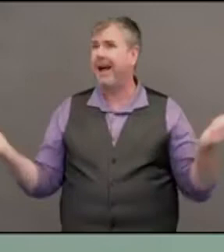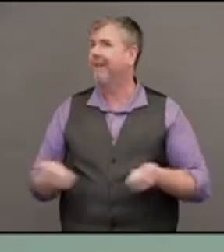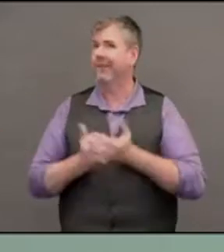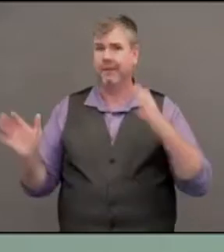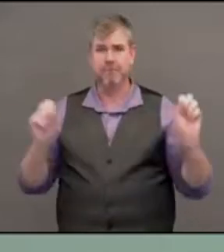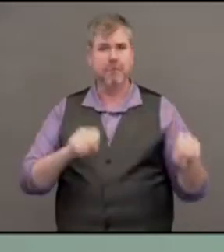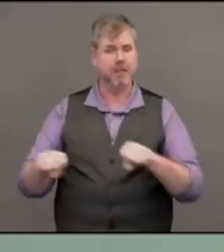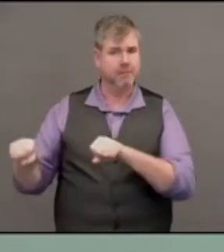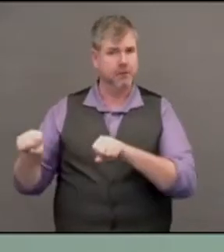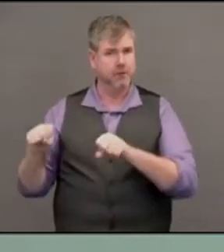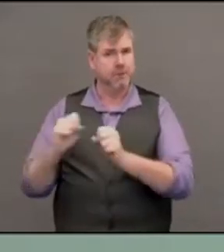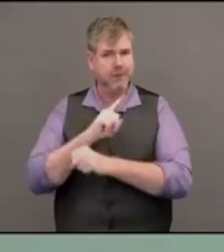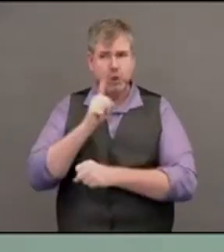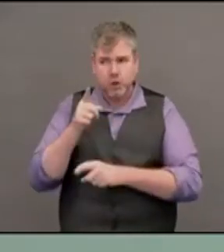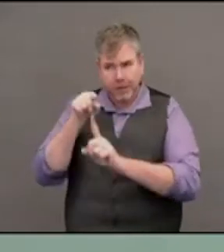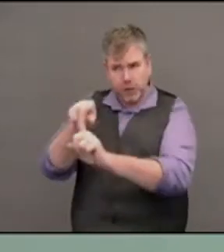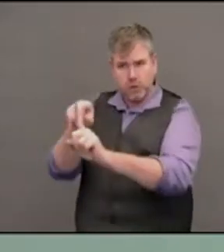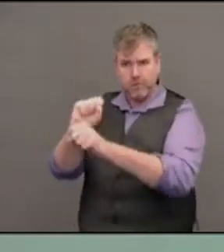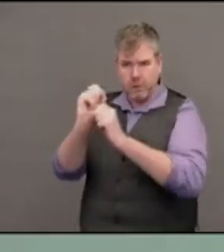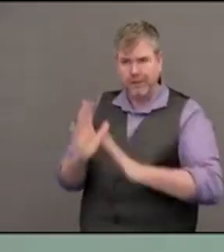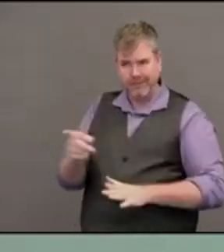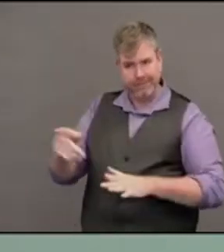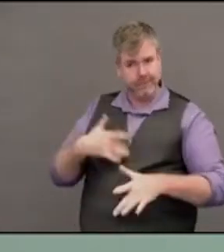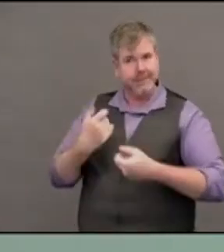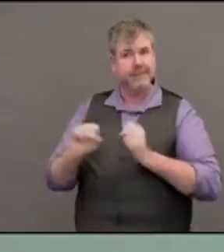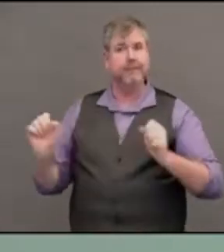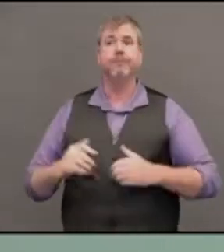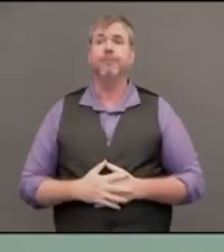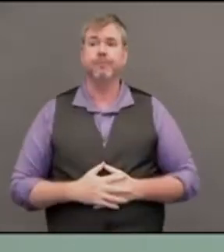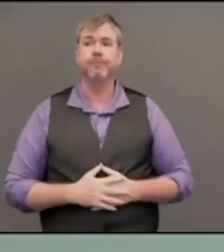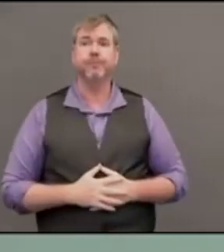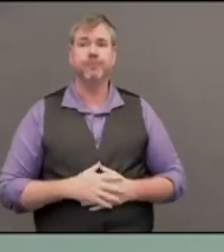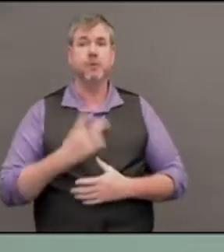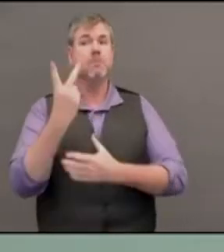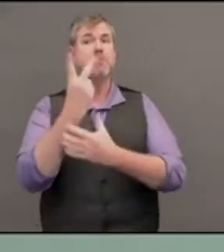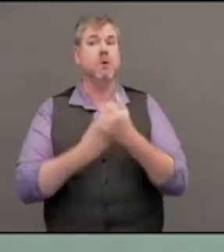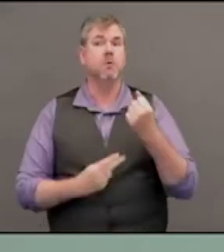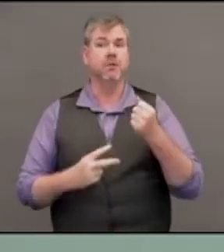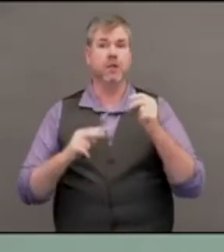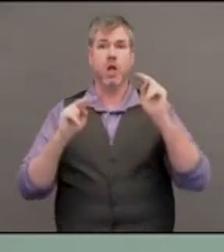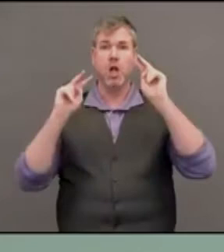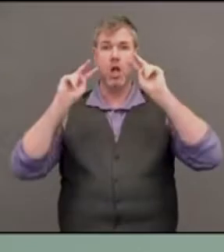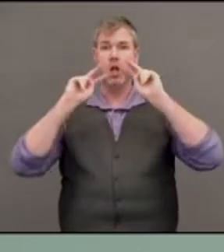at the business as a whole, complying. It's also about engaging with the employees and making sure that their